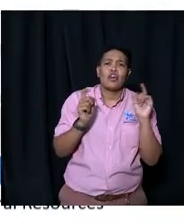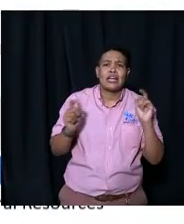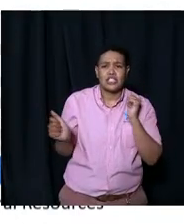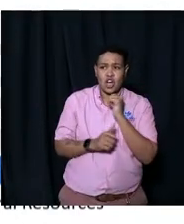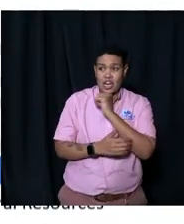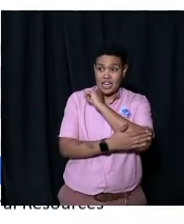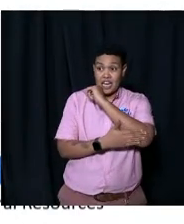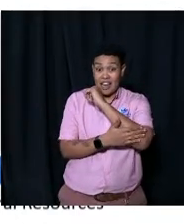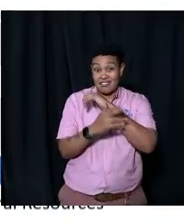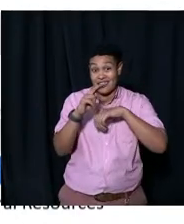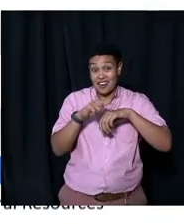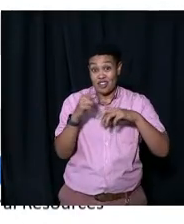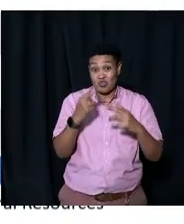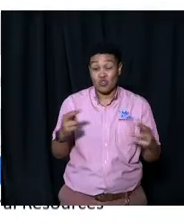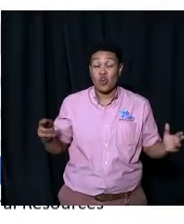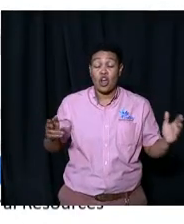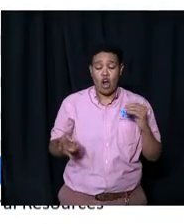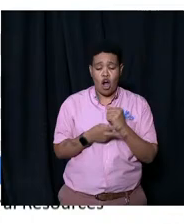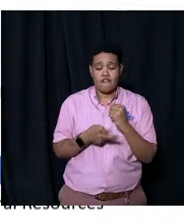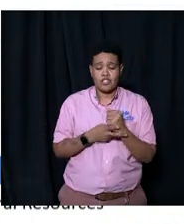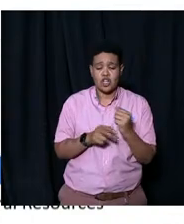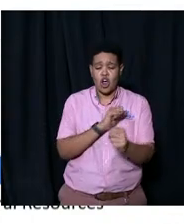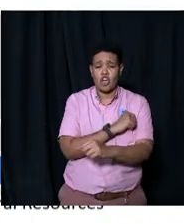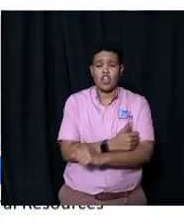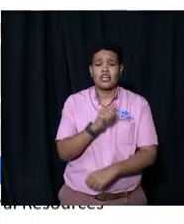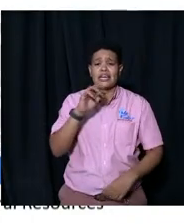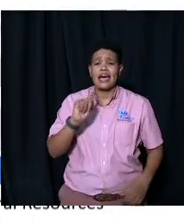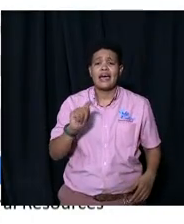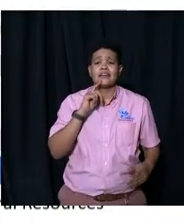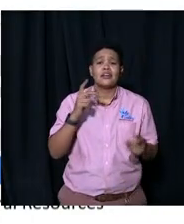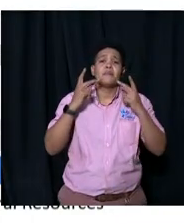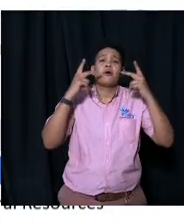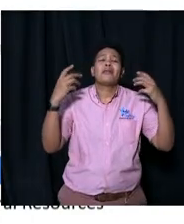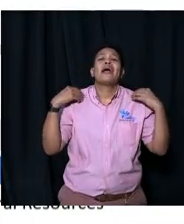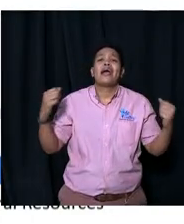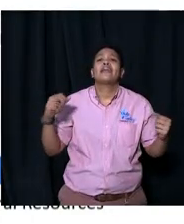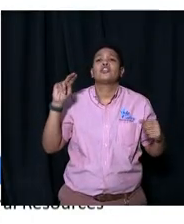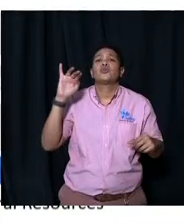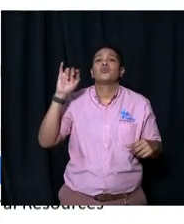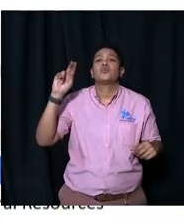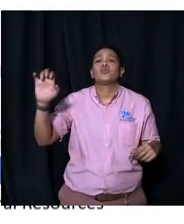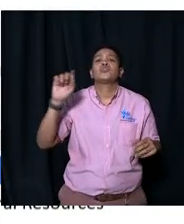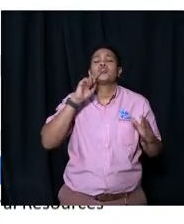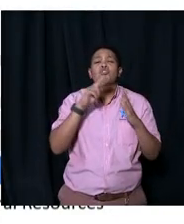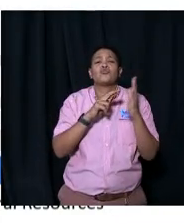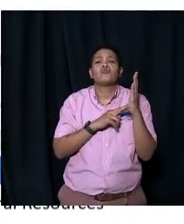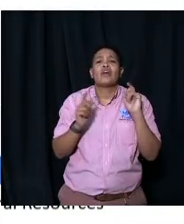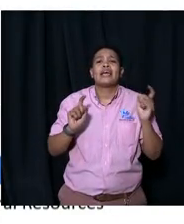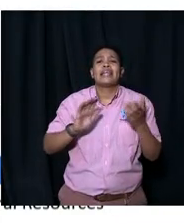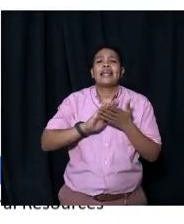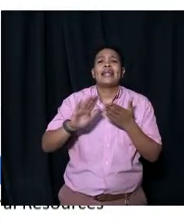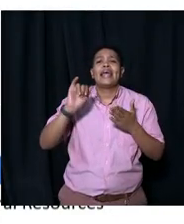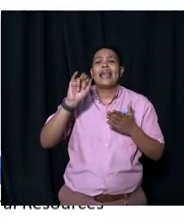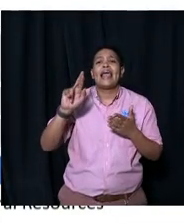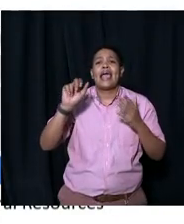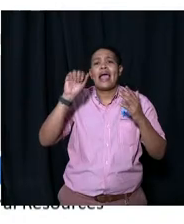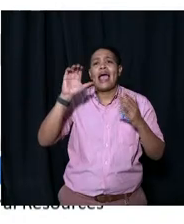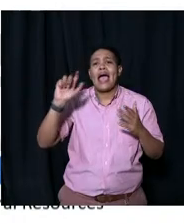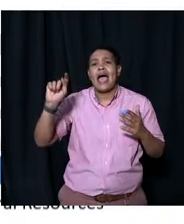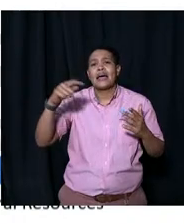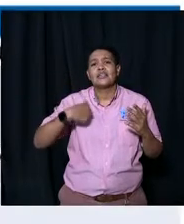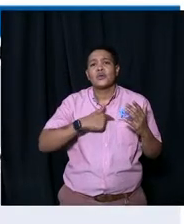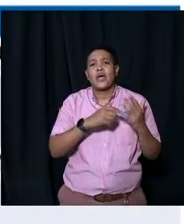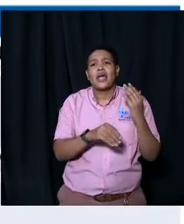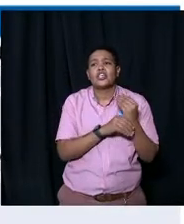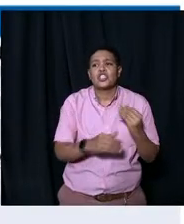Resources Conservation Authority Act. We also have the Public Health Nuisance Regulations, the Clean Air Act. We